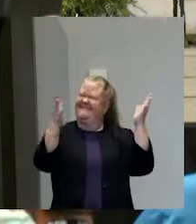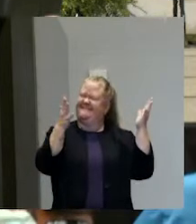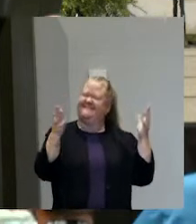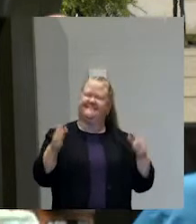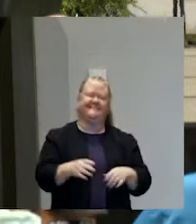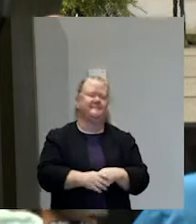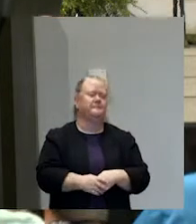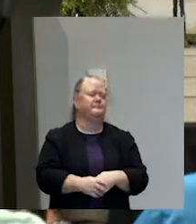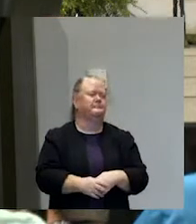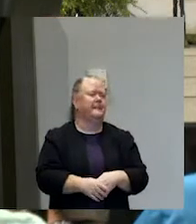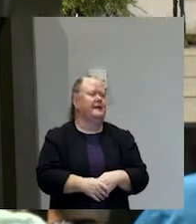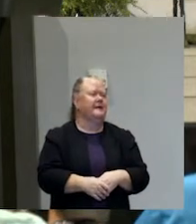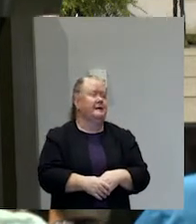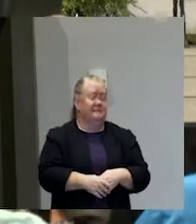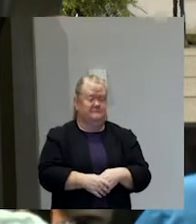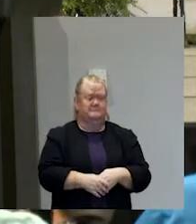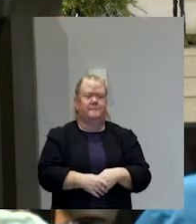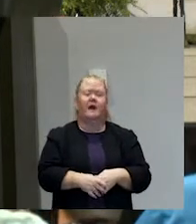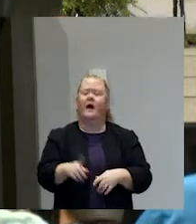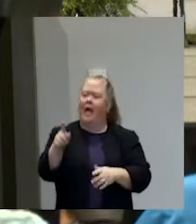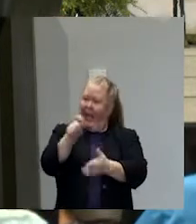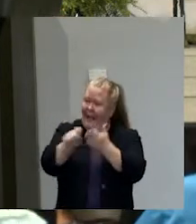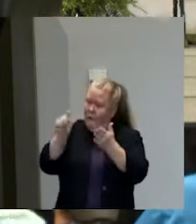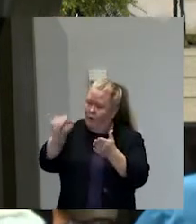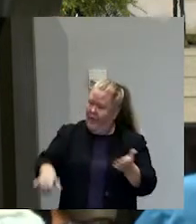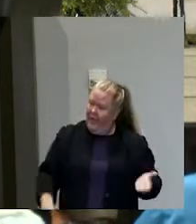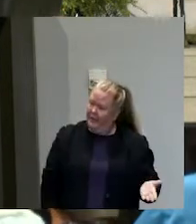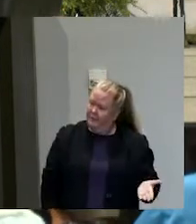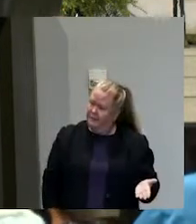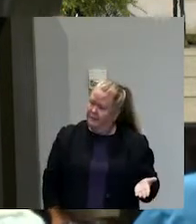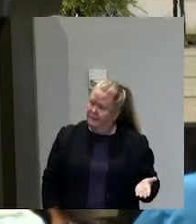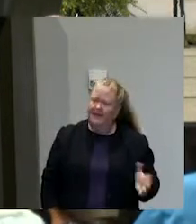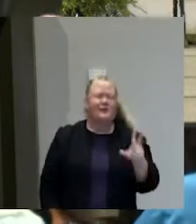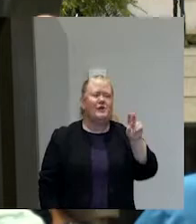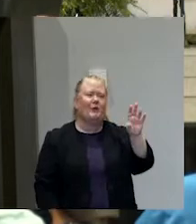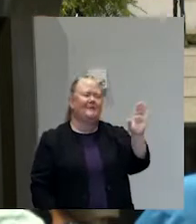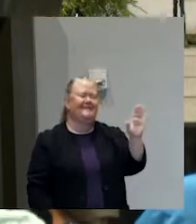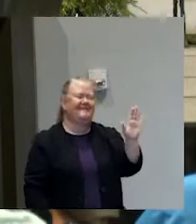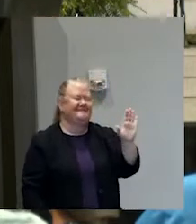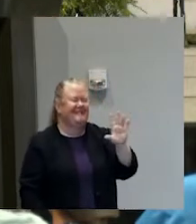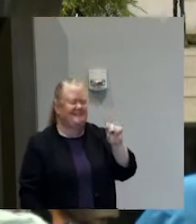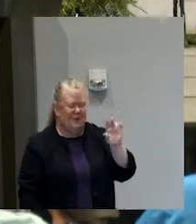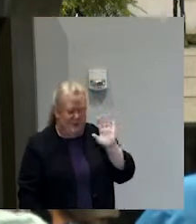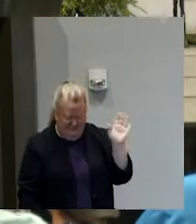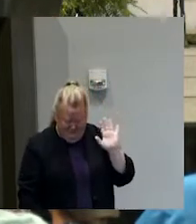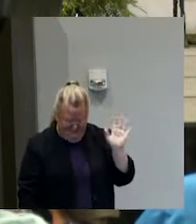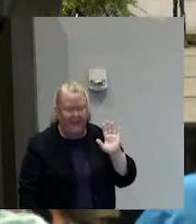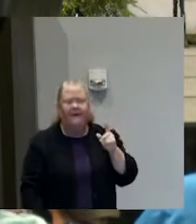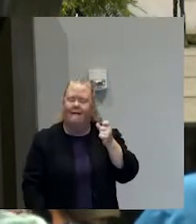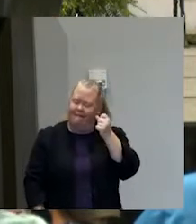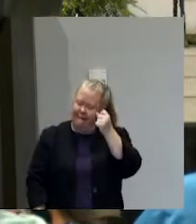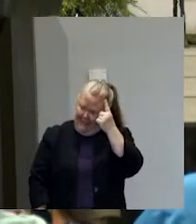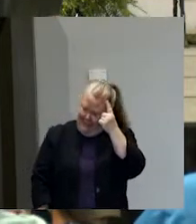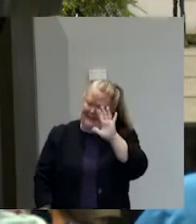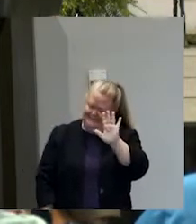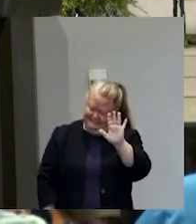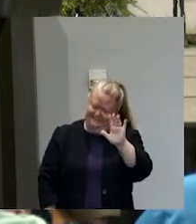You gonna answer that one? I wrote that. No. Yeah, it's a beautiful line.